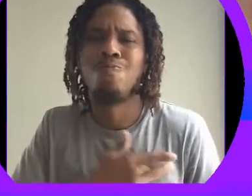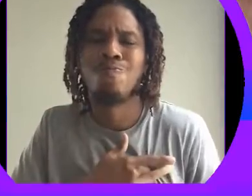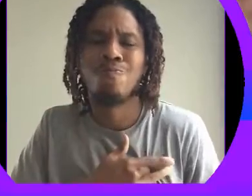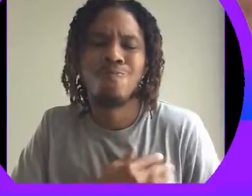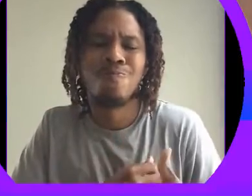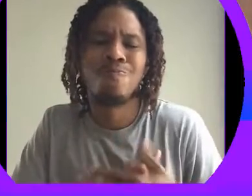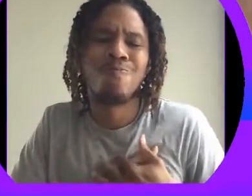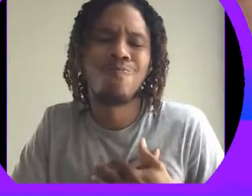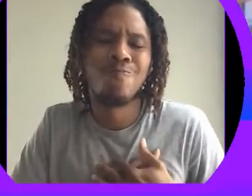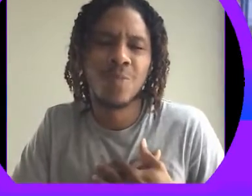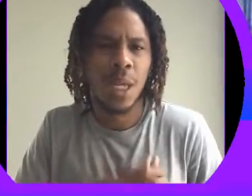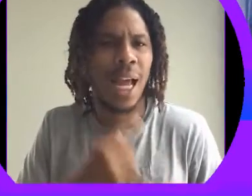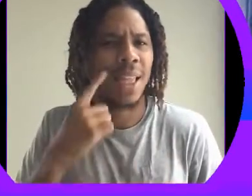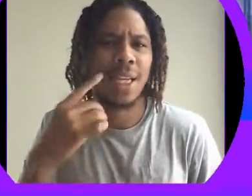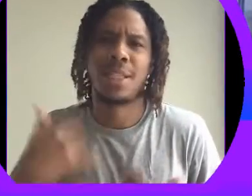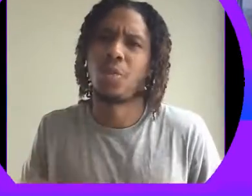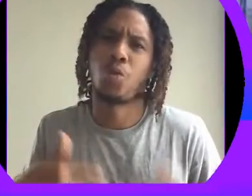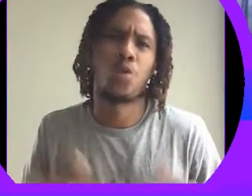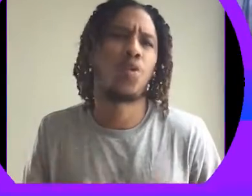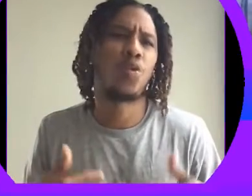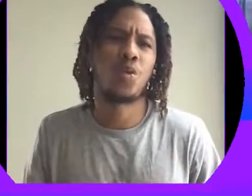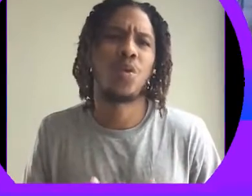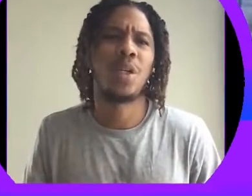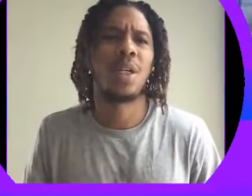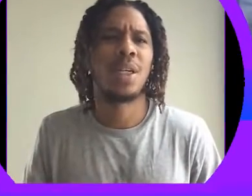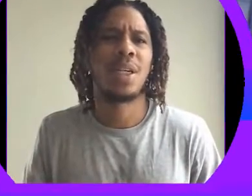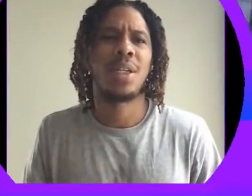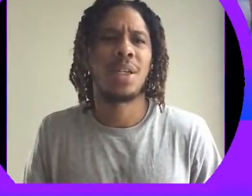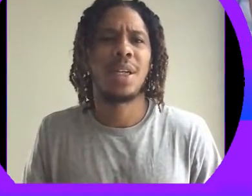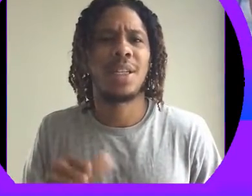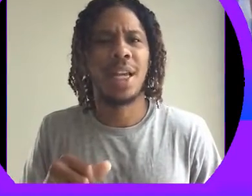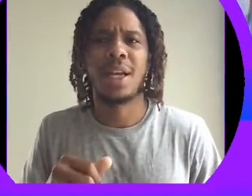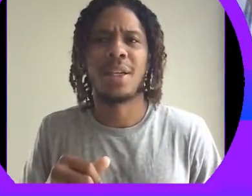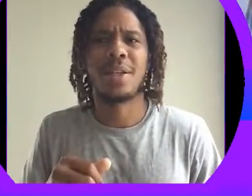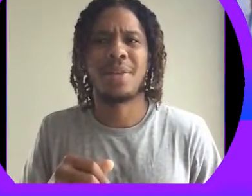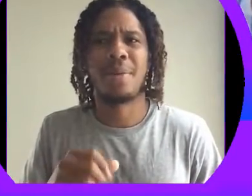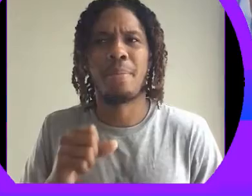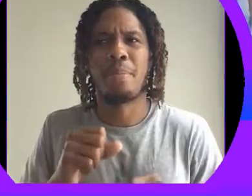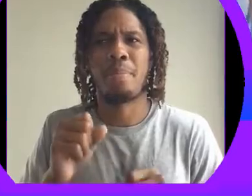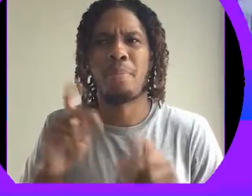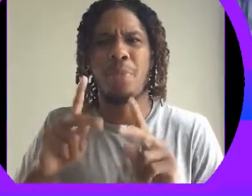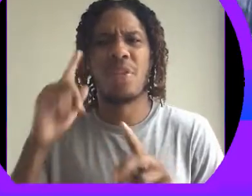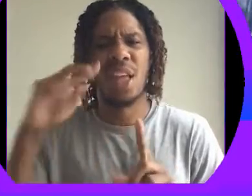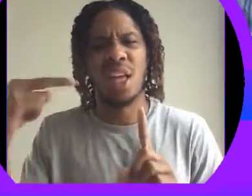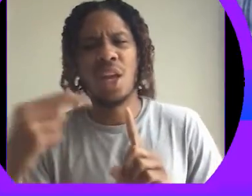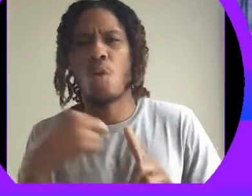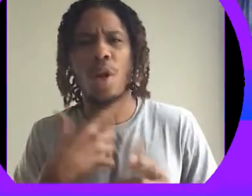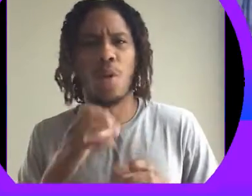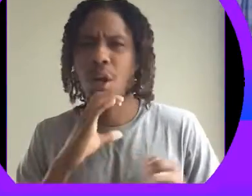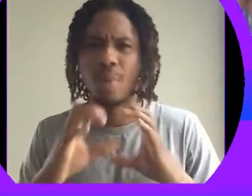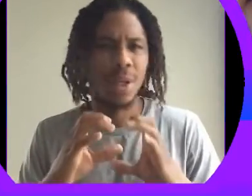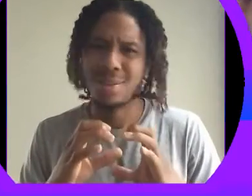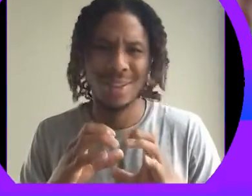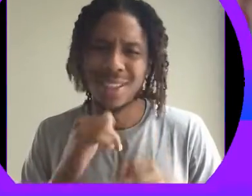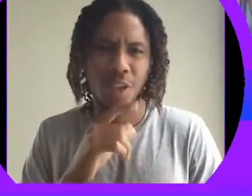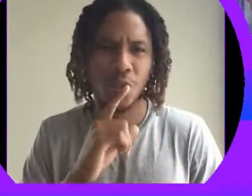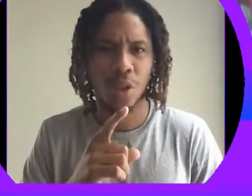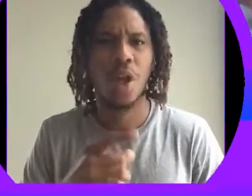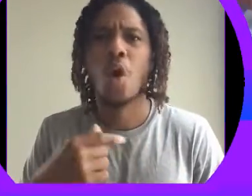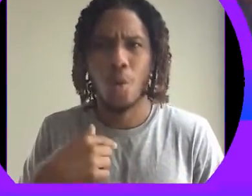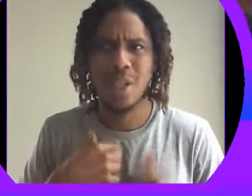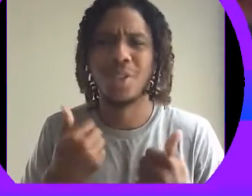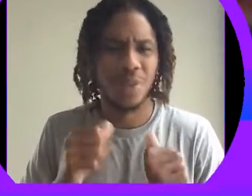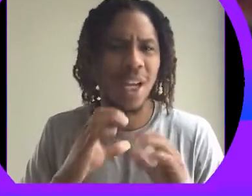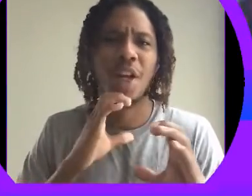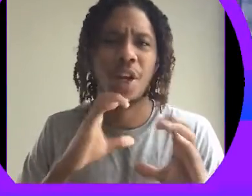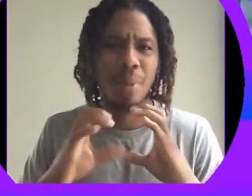treasure communicating, and I think that is what breaks the myth of autism, that we don't want to communicate. Even in the simplest forms, we are looking